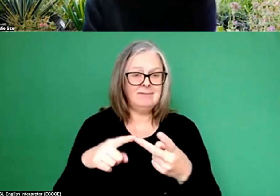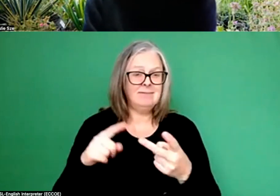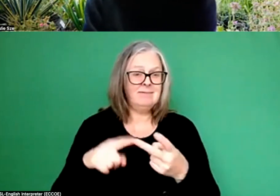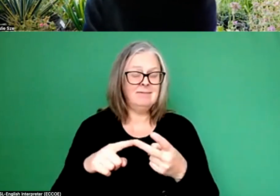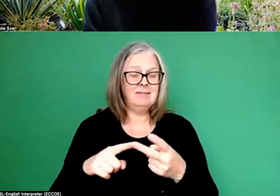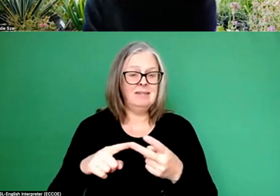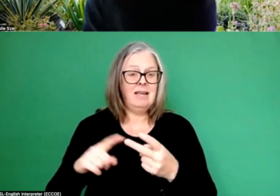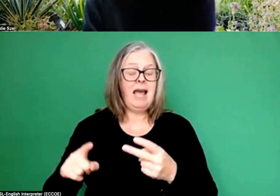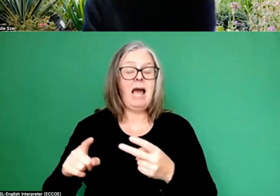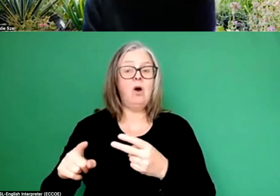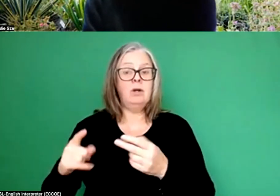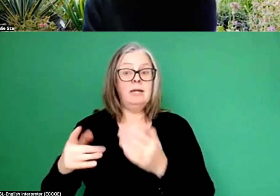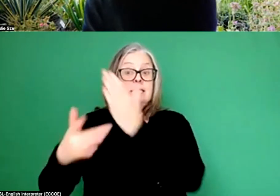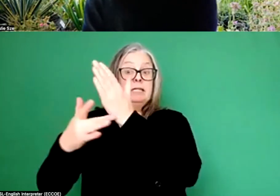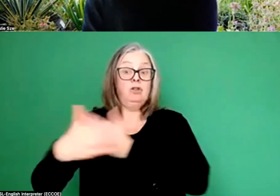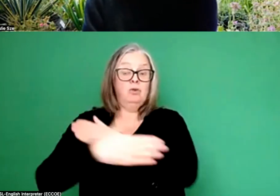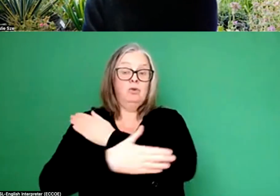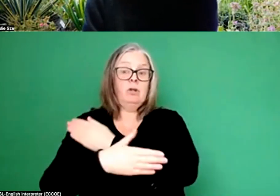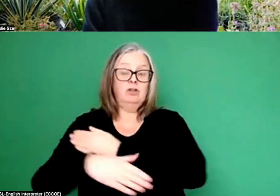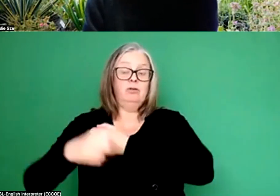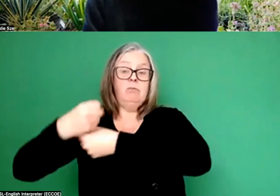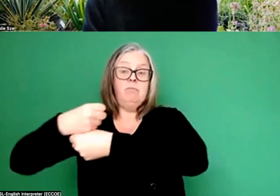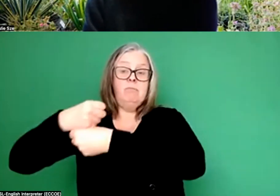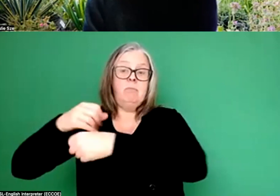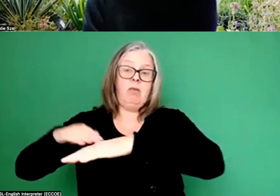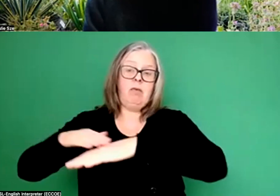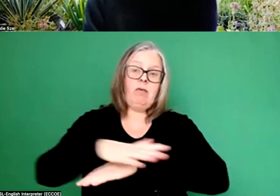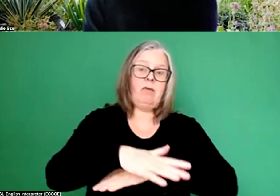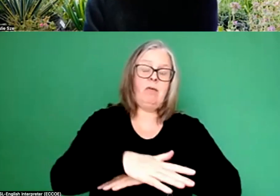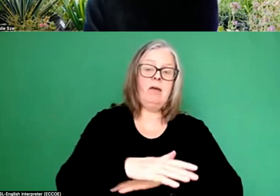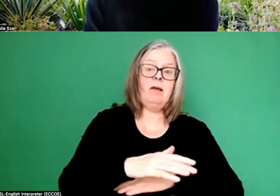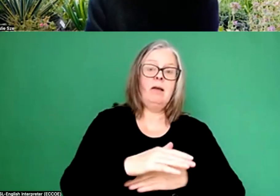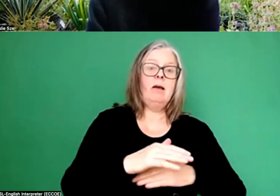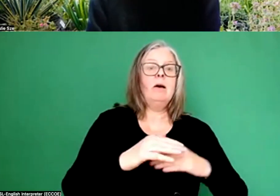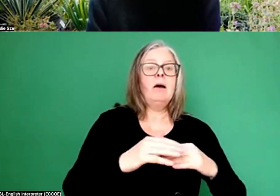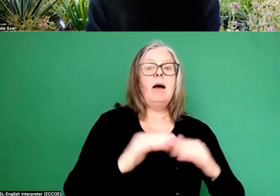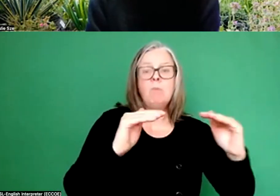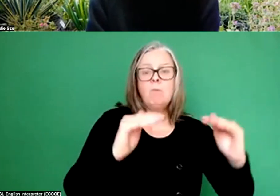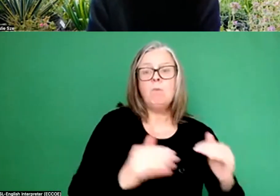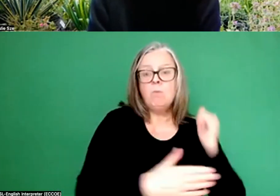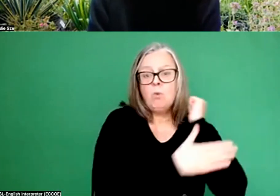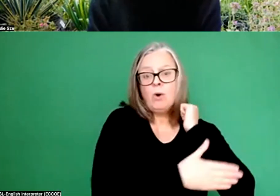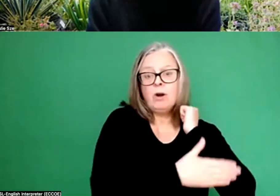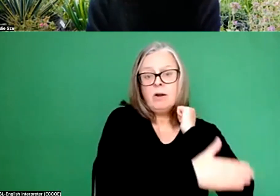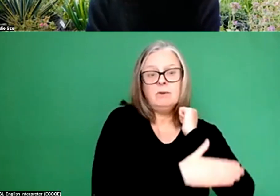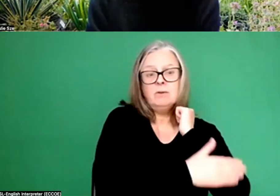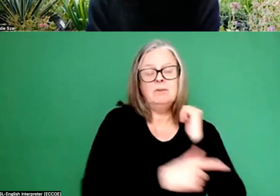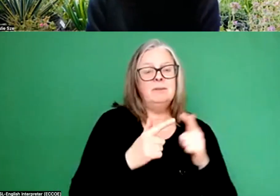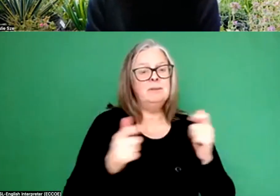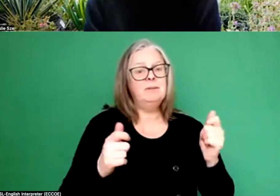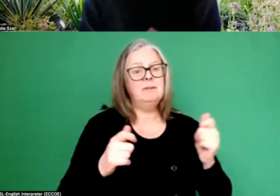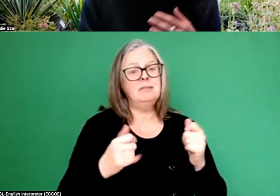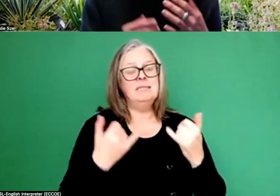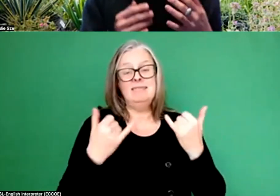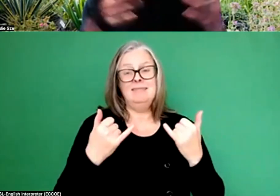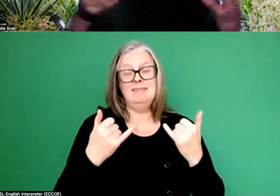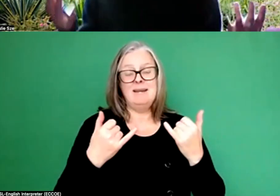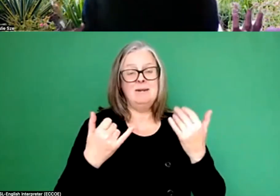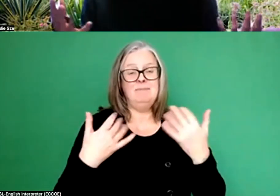has been structured globally. And so, you know, I think that we're looking at like the biggest, you know,